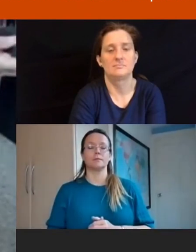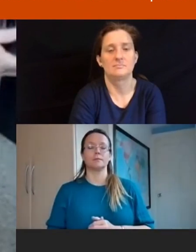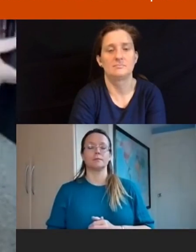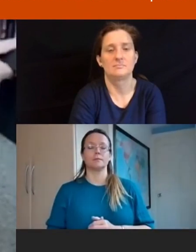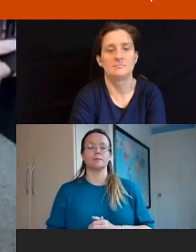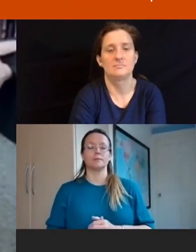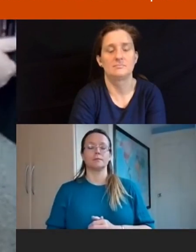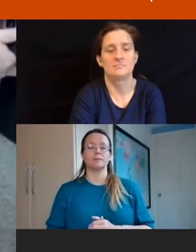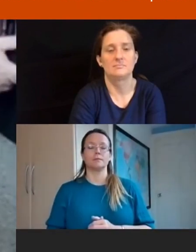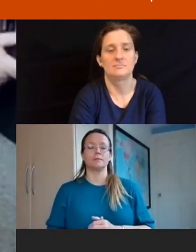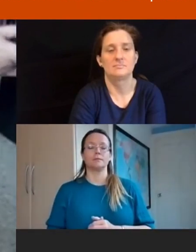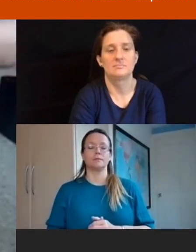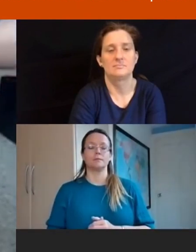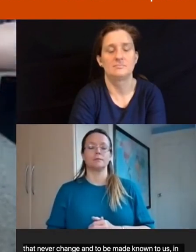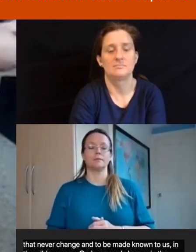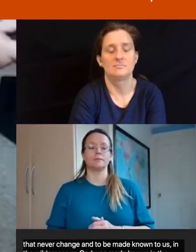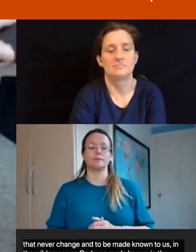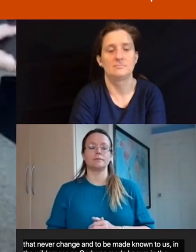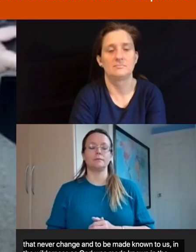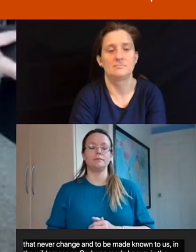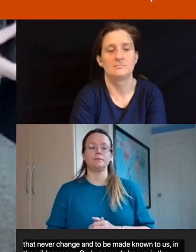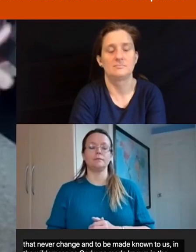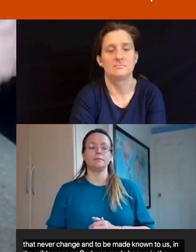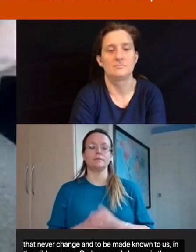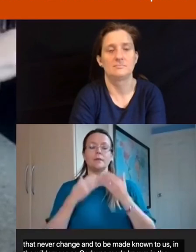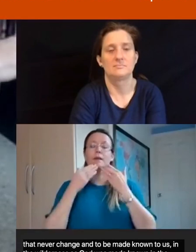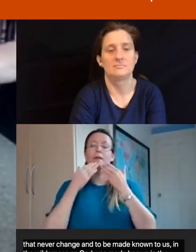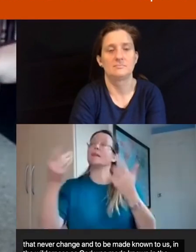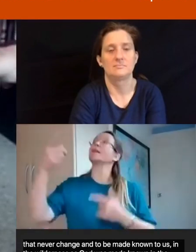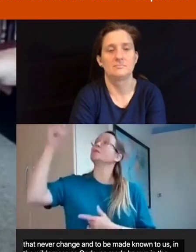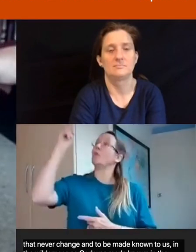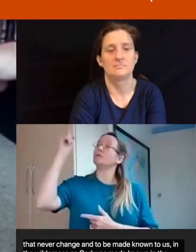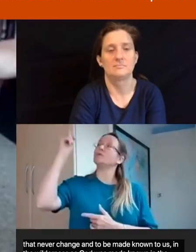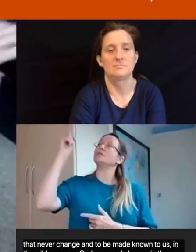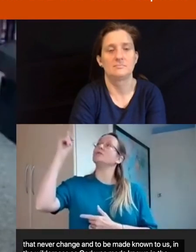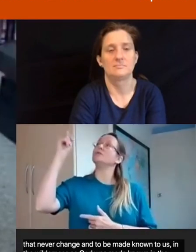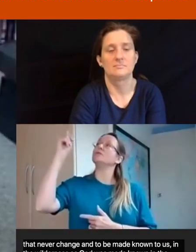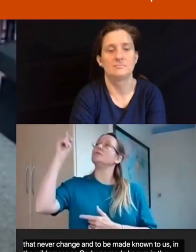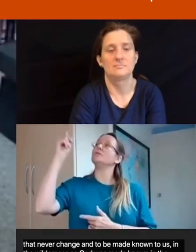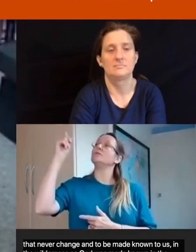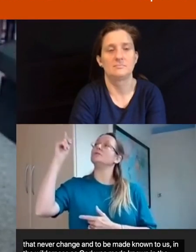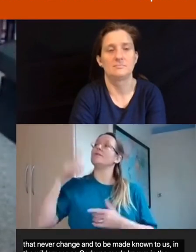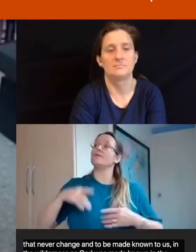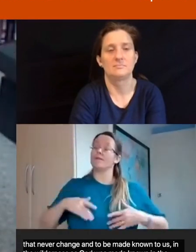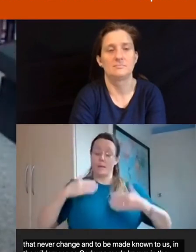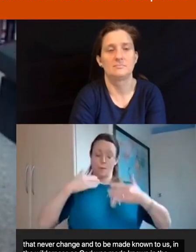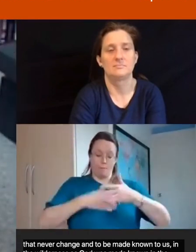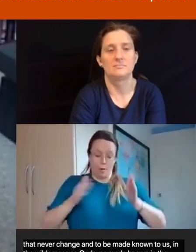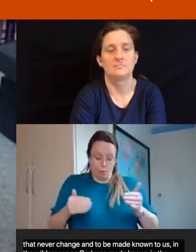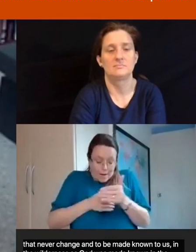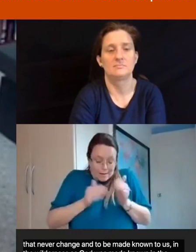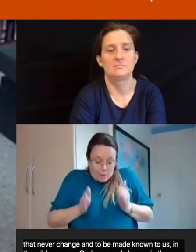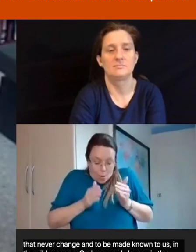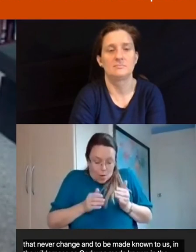We thank God for a story that was quite small when it came out of a box, but now